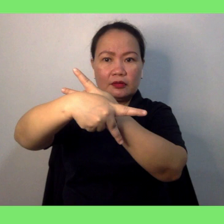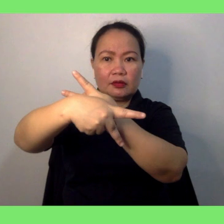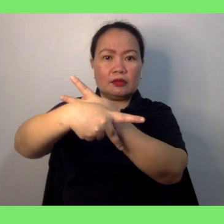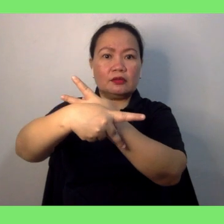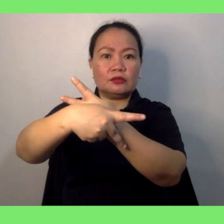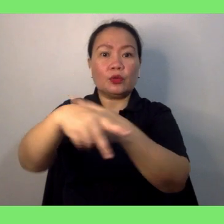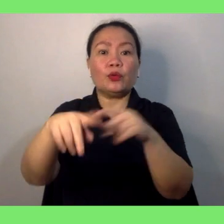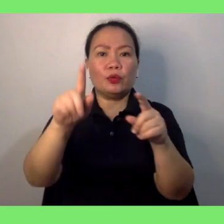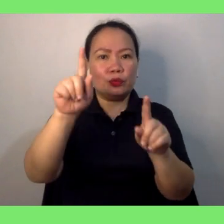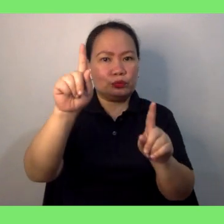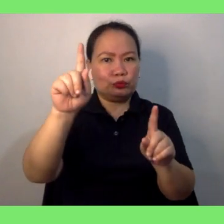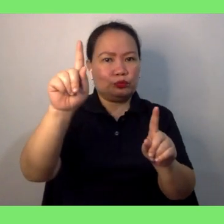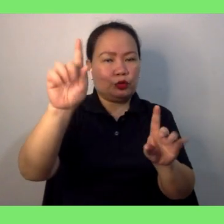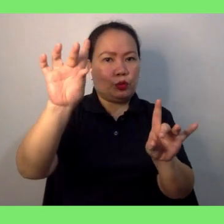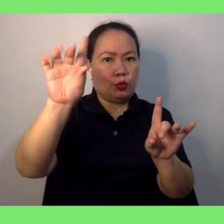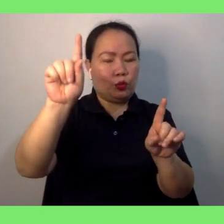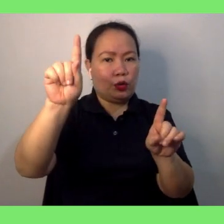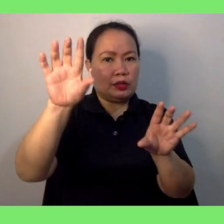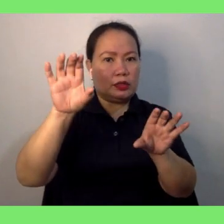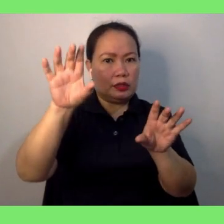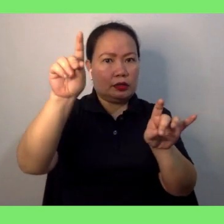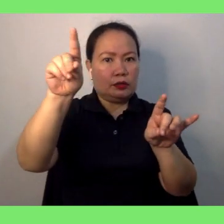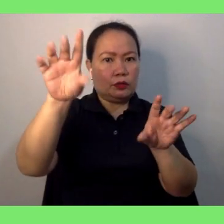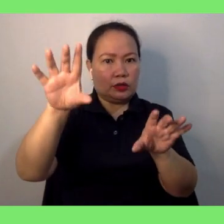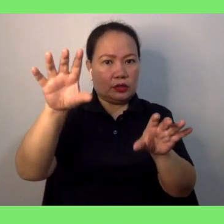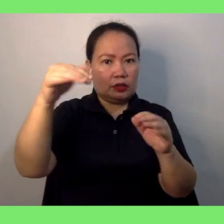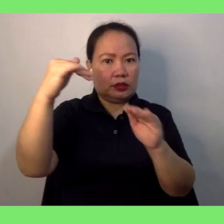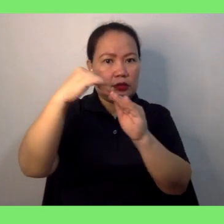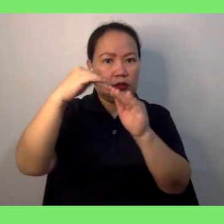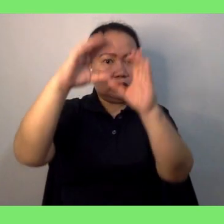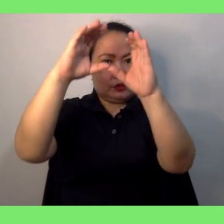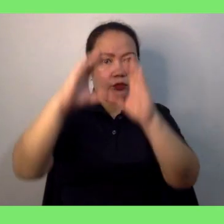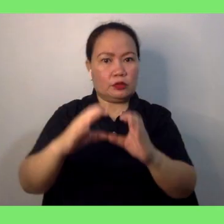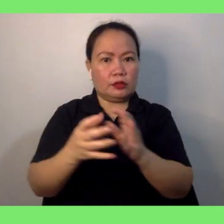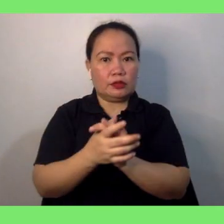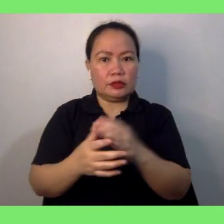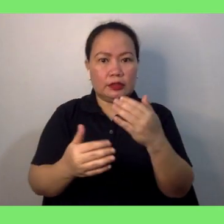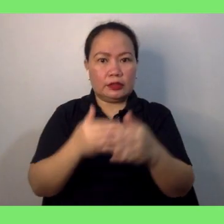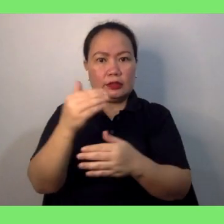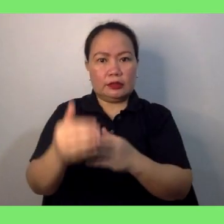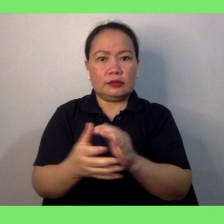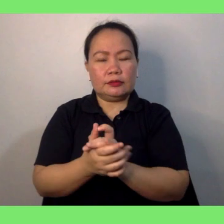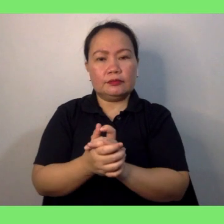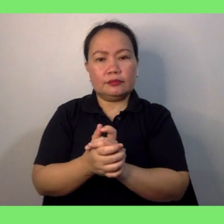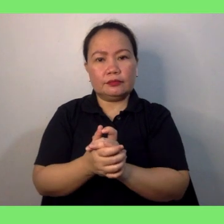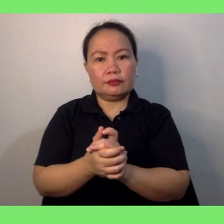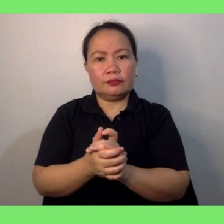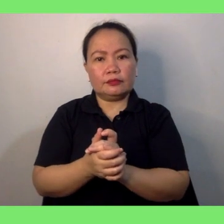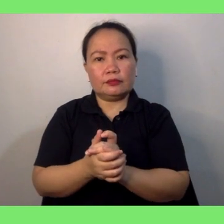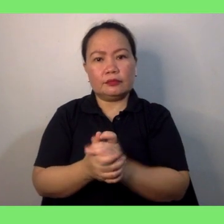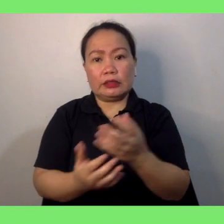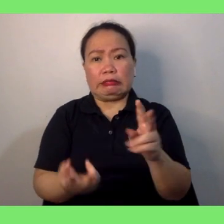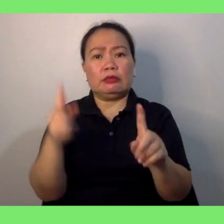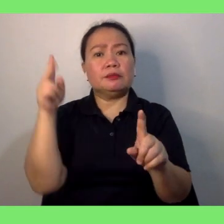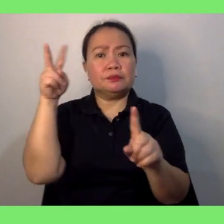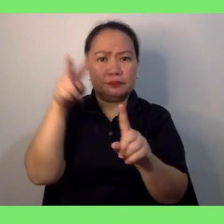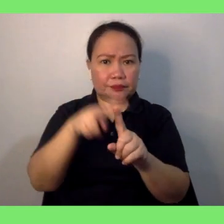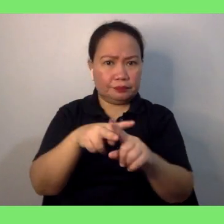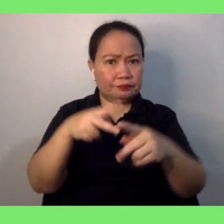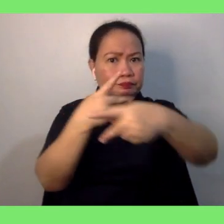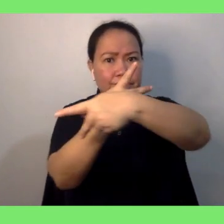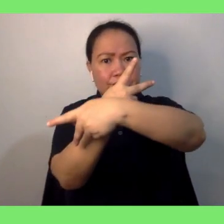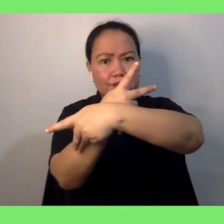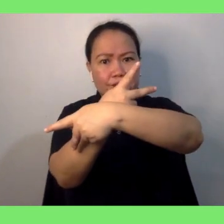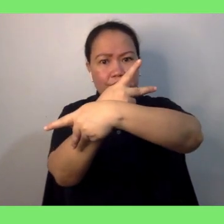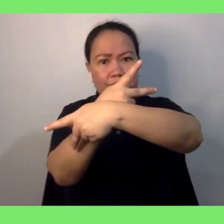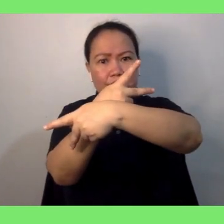100. Okay, so therefore, your angle 4 is 100 degrees. Next, dito naman tayo. So, pwede mo i-apply dito yung